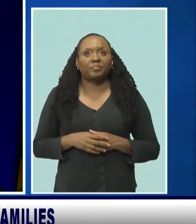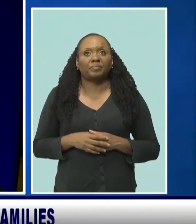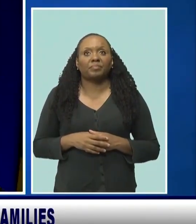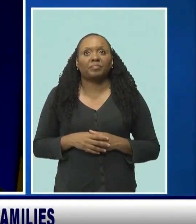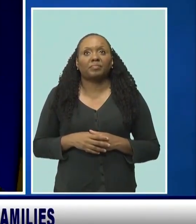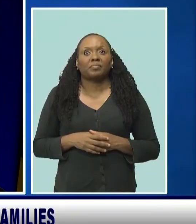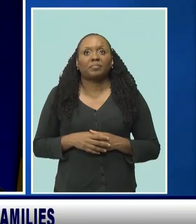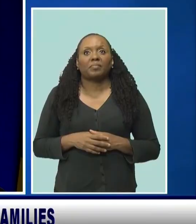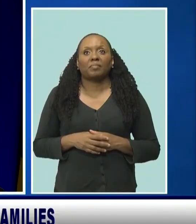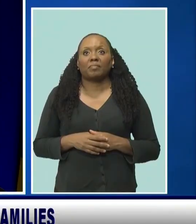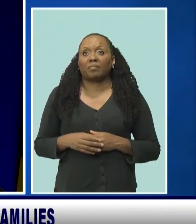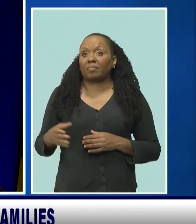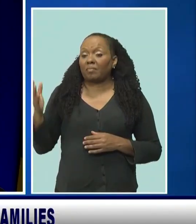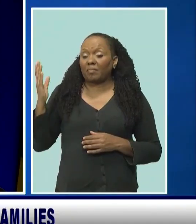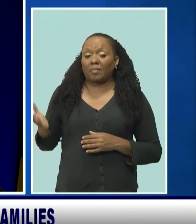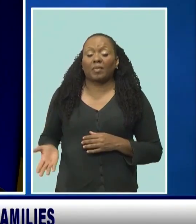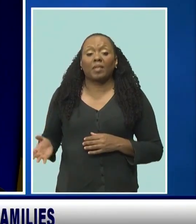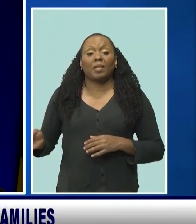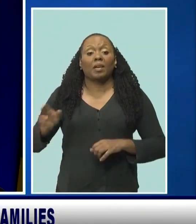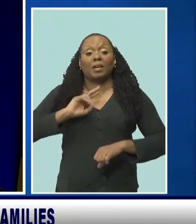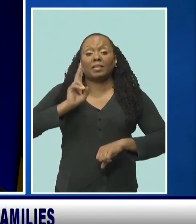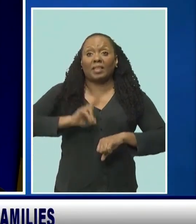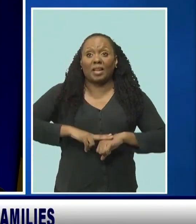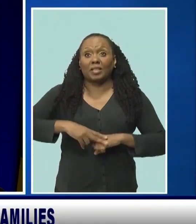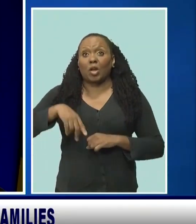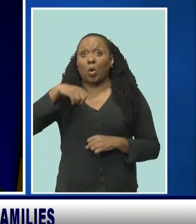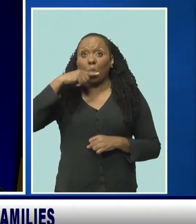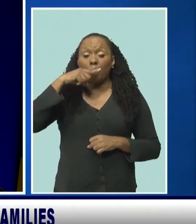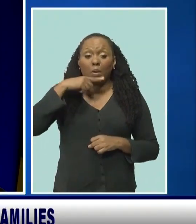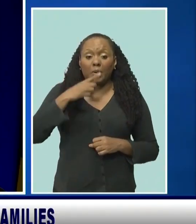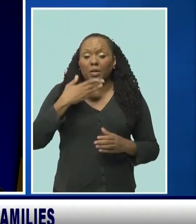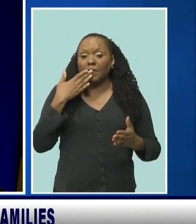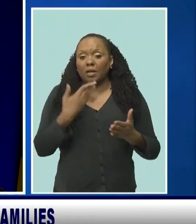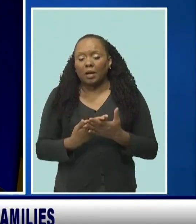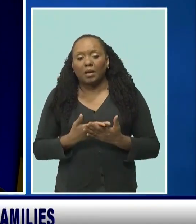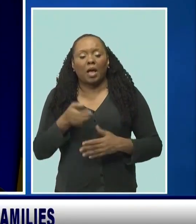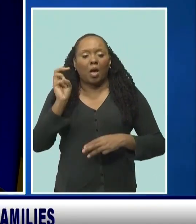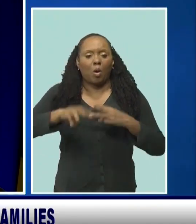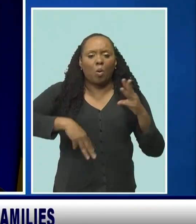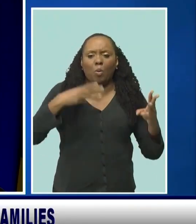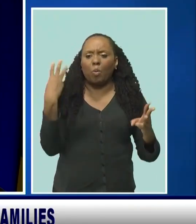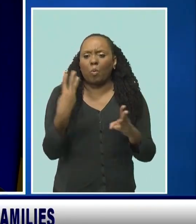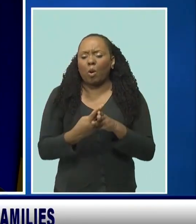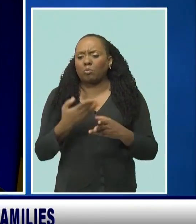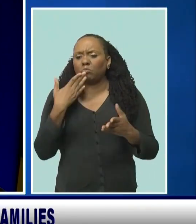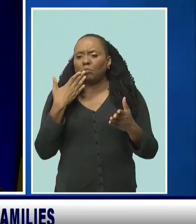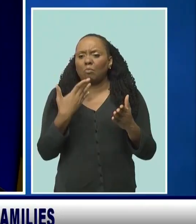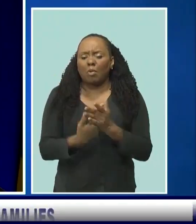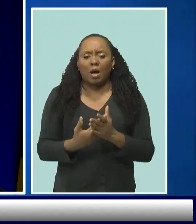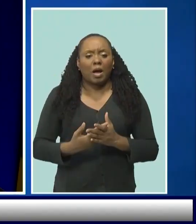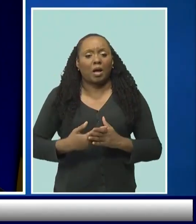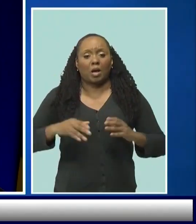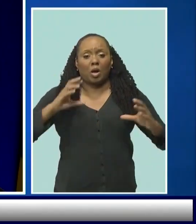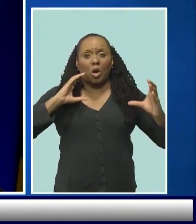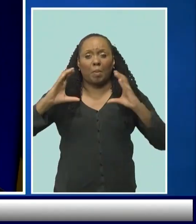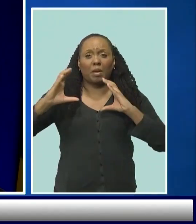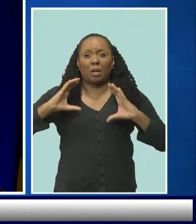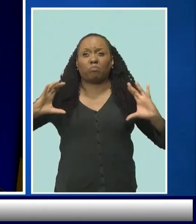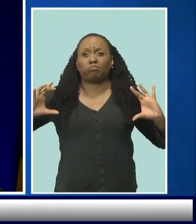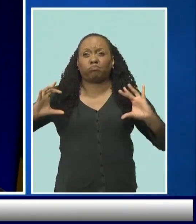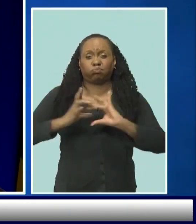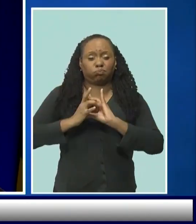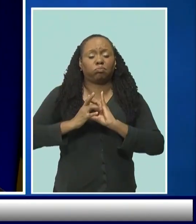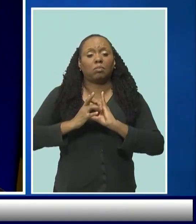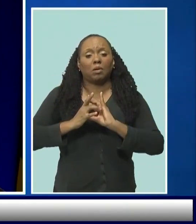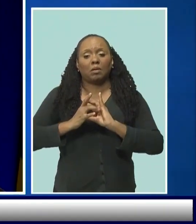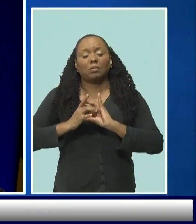This is a national public good. This is a global public good, bridging the digital divide. And